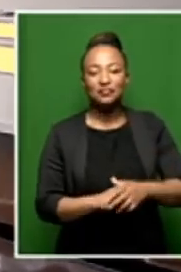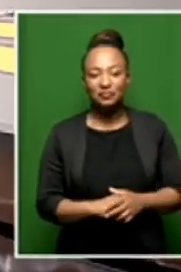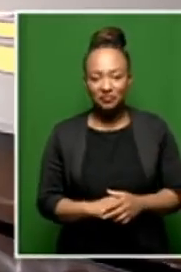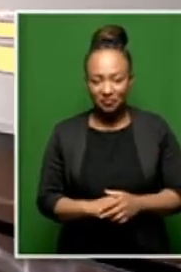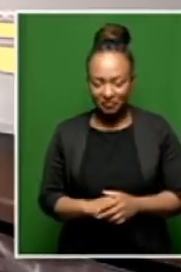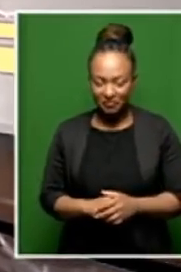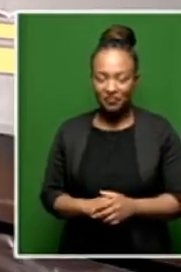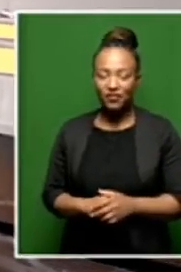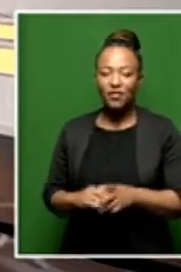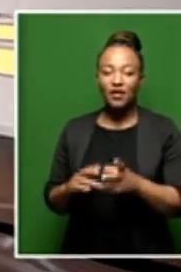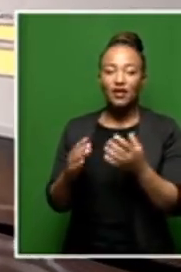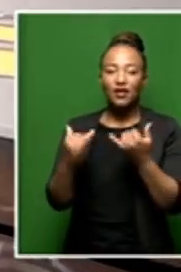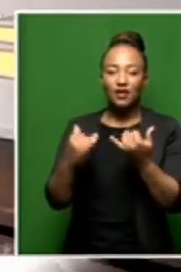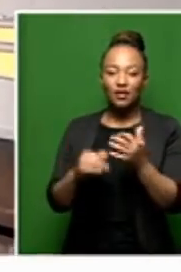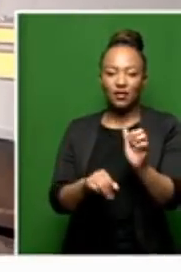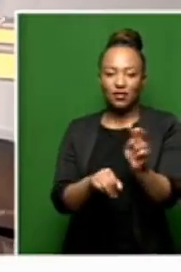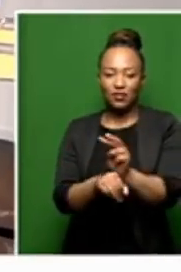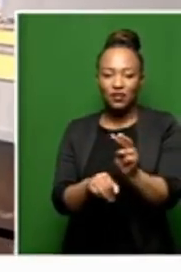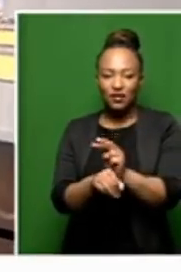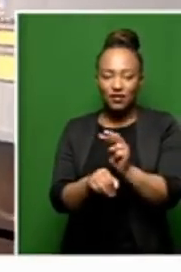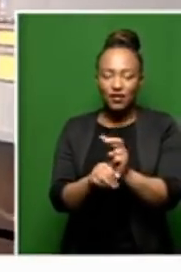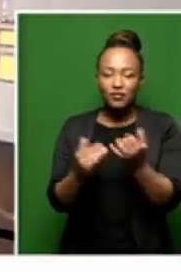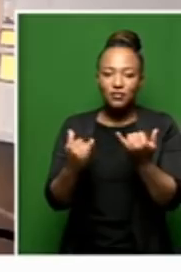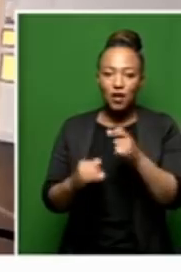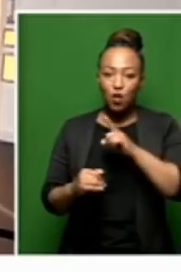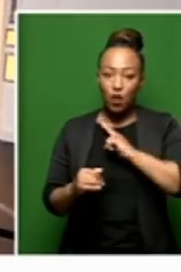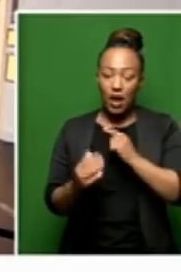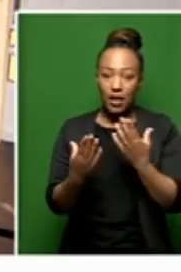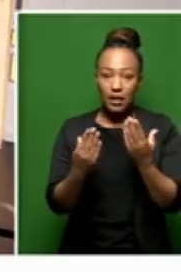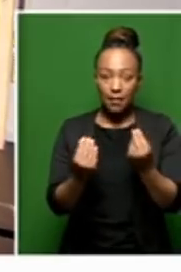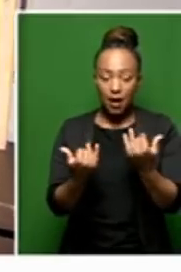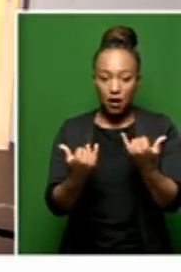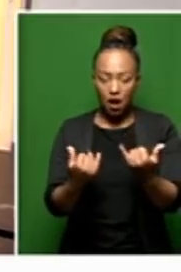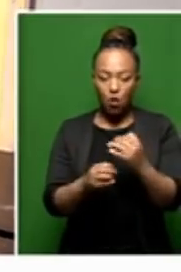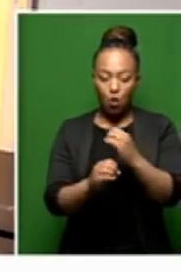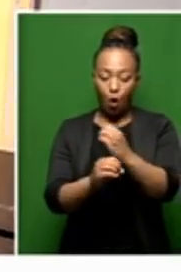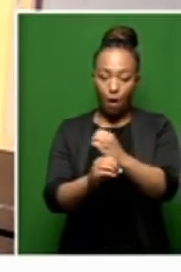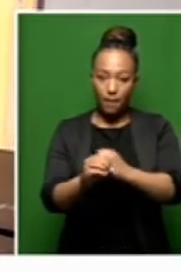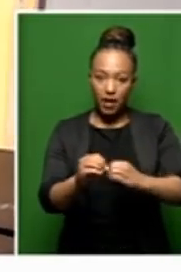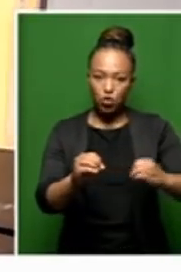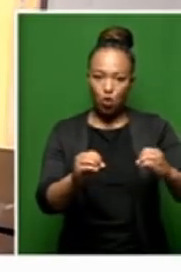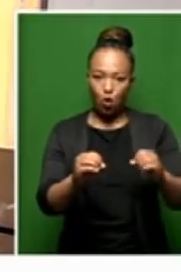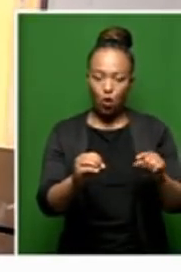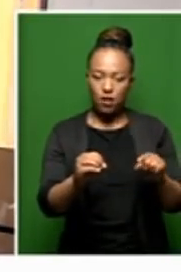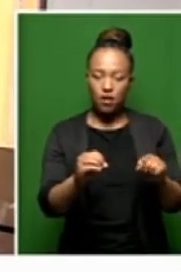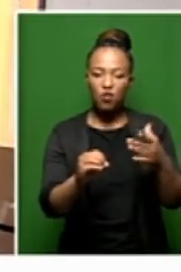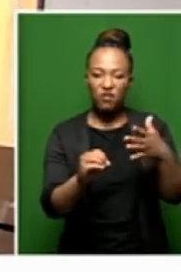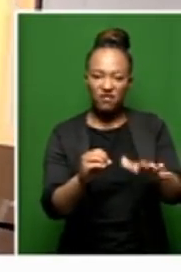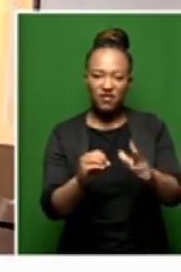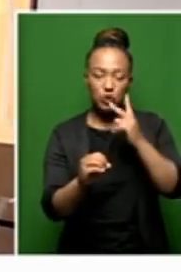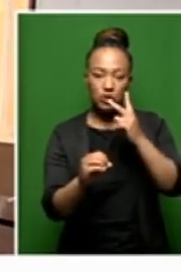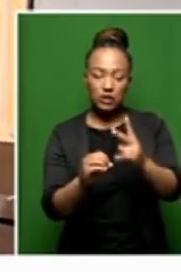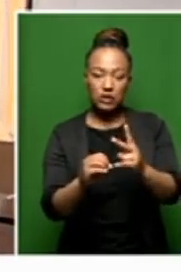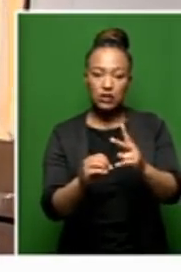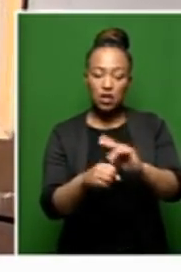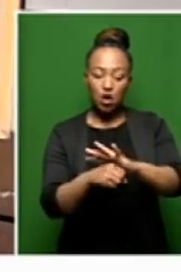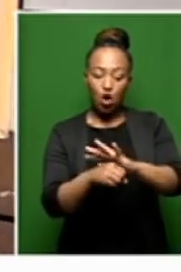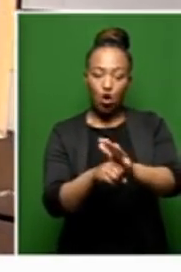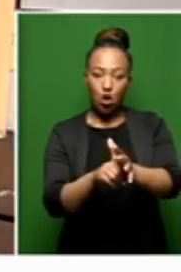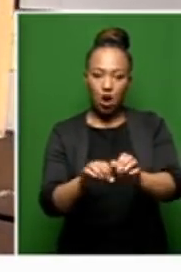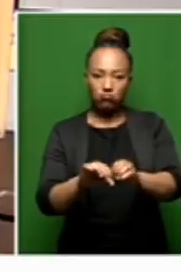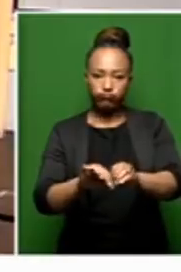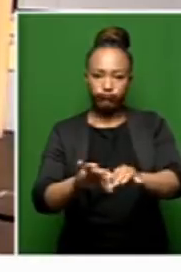overall observation of the current numbers and Omicron and what we've seen with this variant of